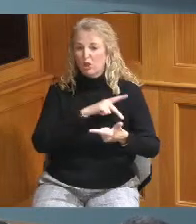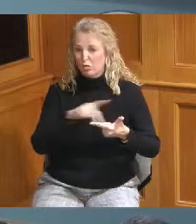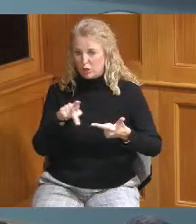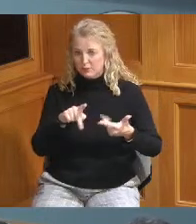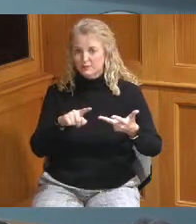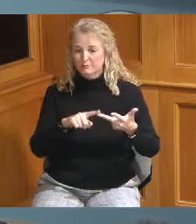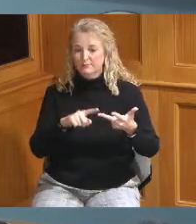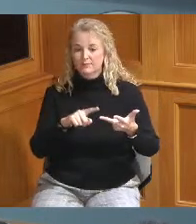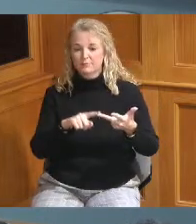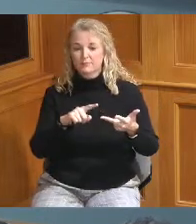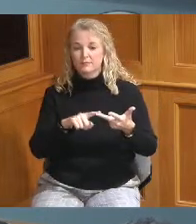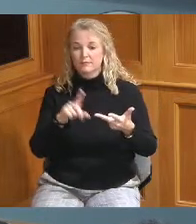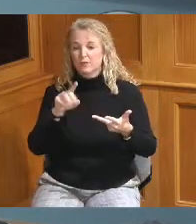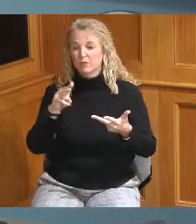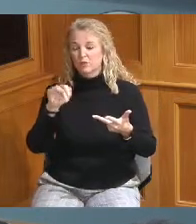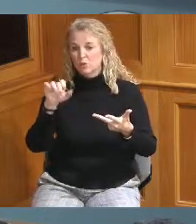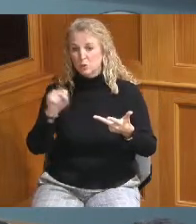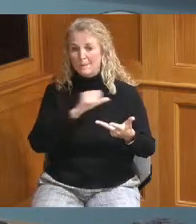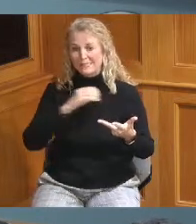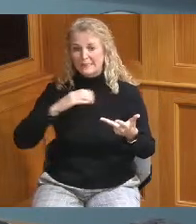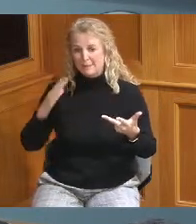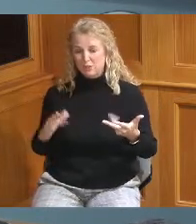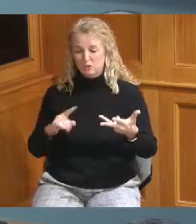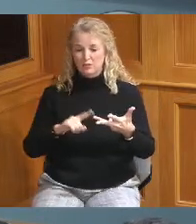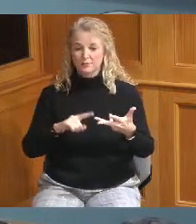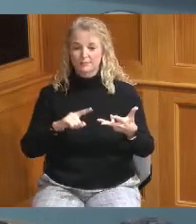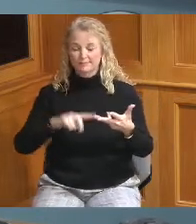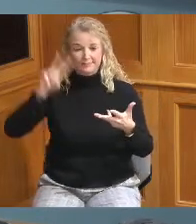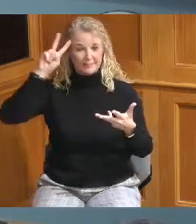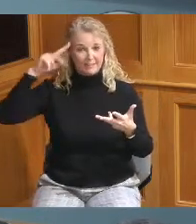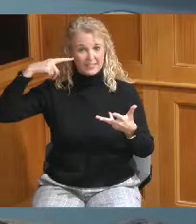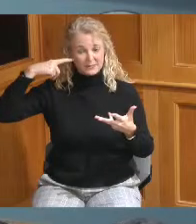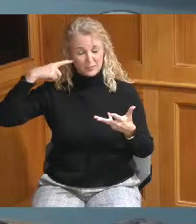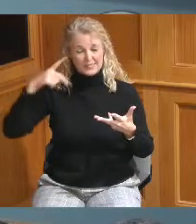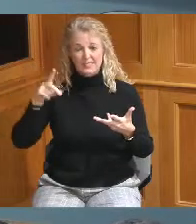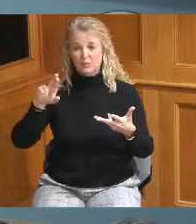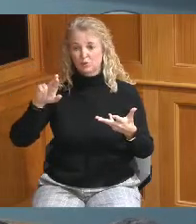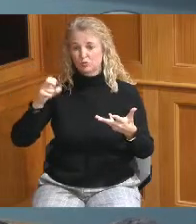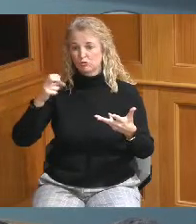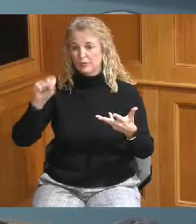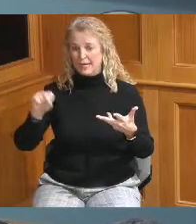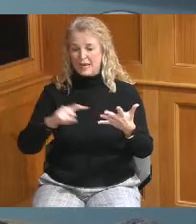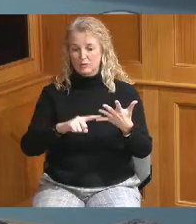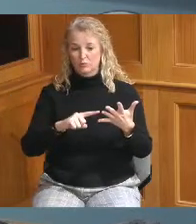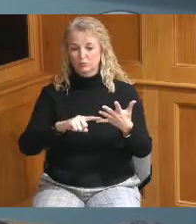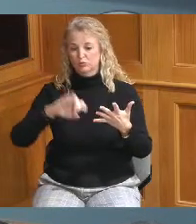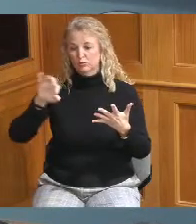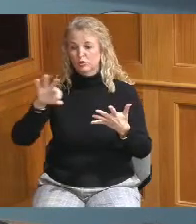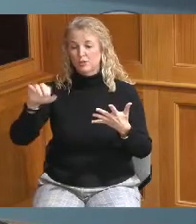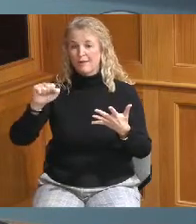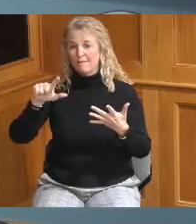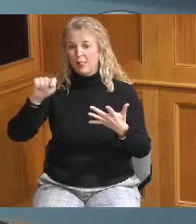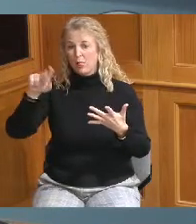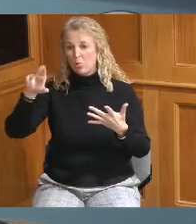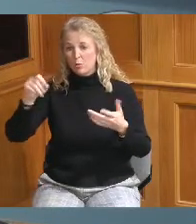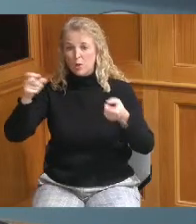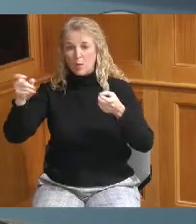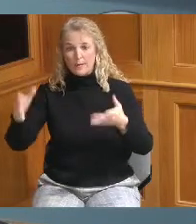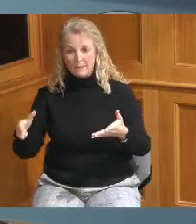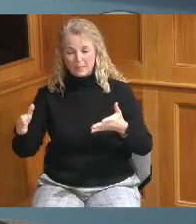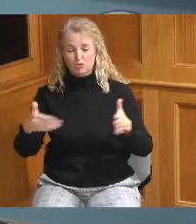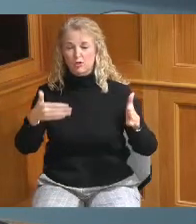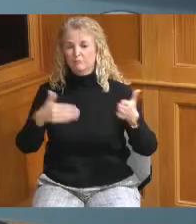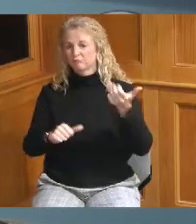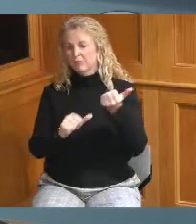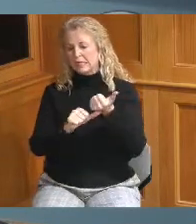Board. Stephanie Summerall Dumas, Commissioner. Good afternoon. I'm County Commissioner Denise Driehaus. Jeff Aludo, County Administrator. Patrick Dressing,